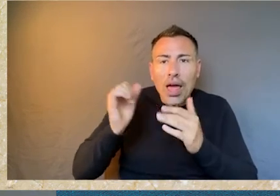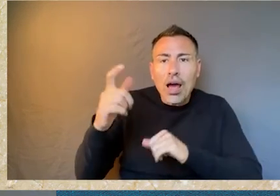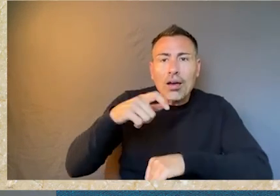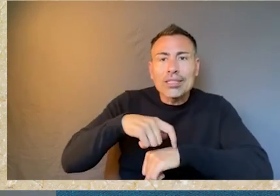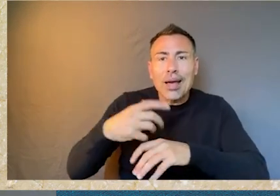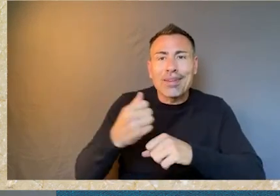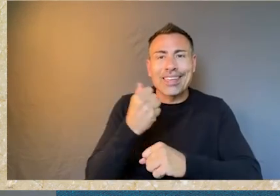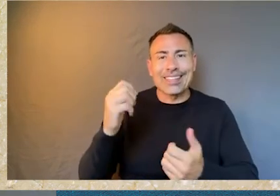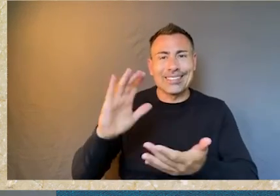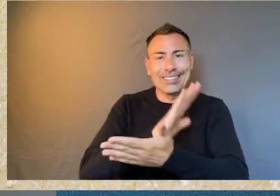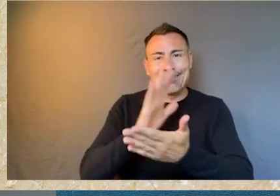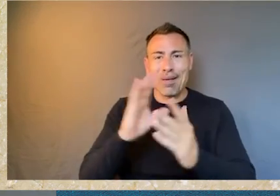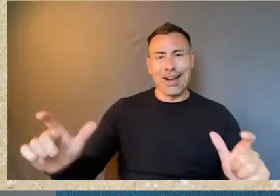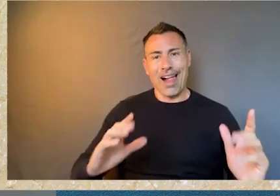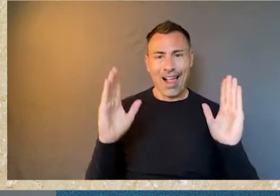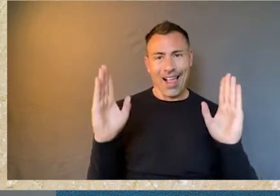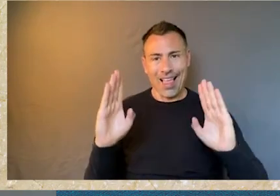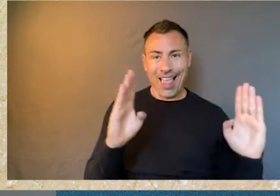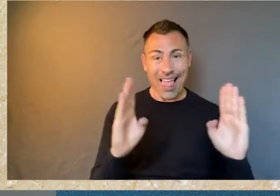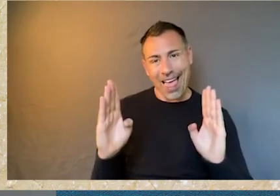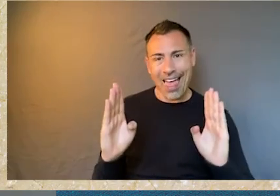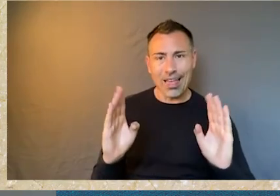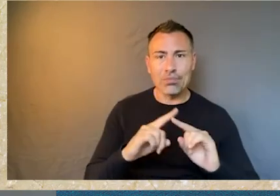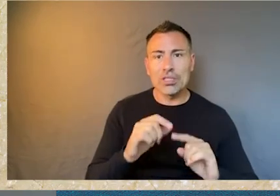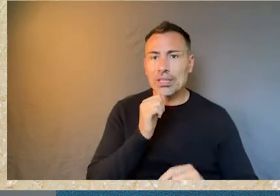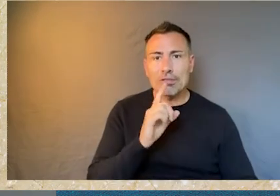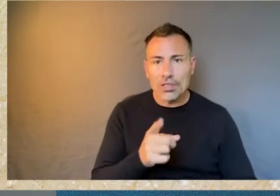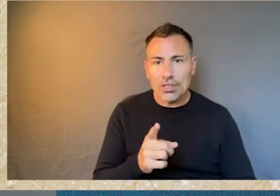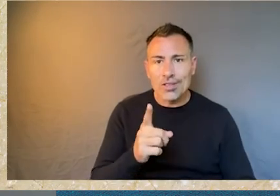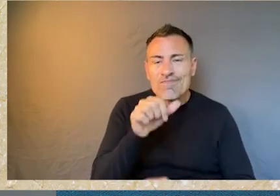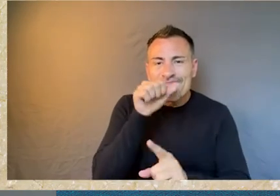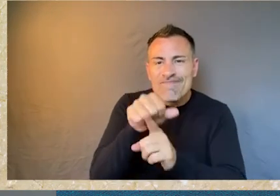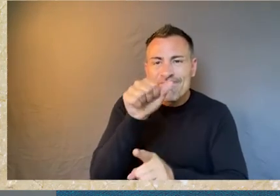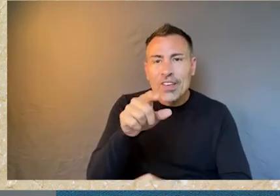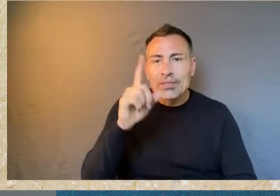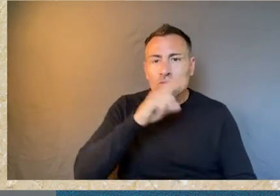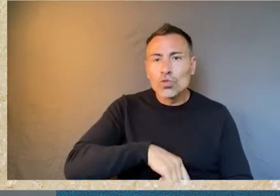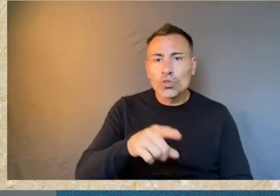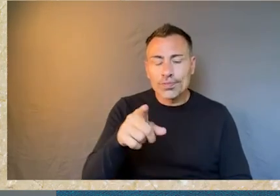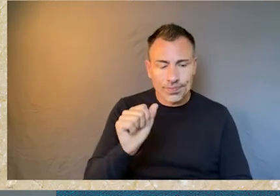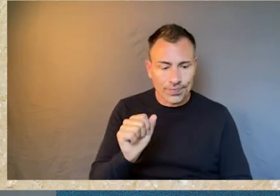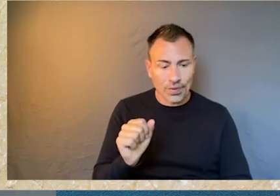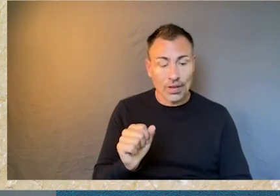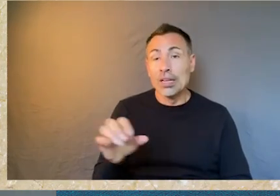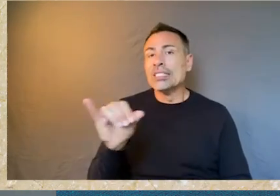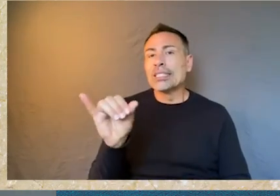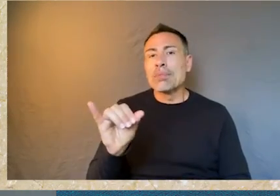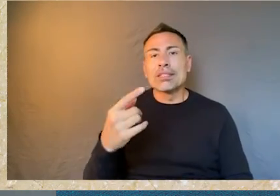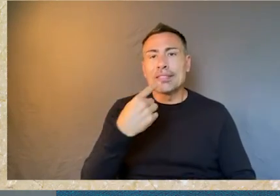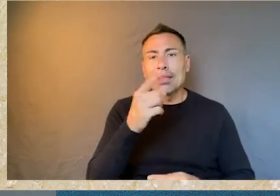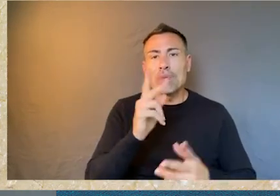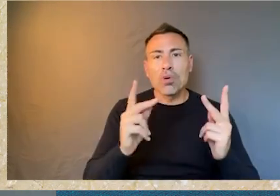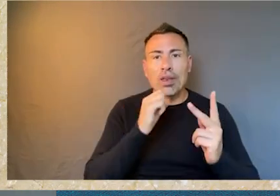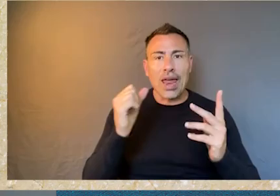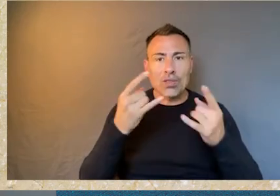the internet, and it's not real. You've been tricked and it's fake. Just like they're doing now to not wear masks. There's